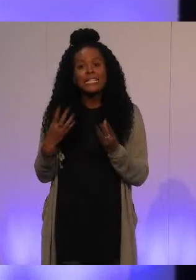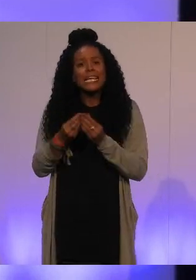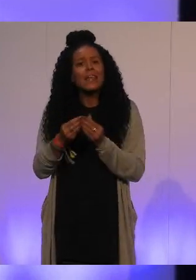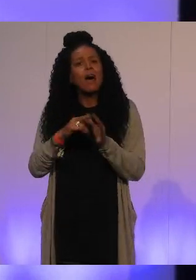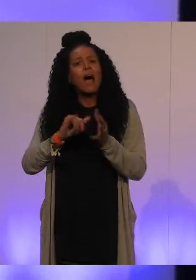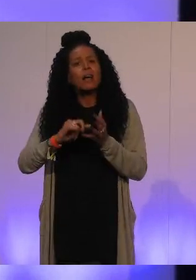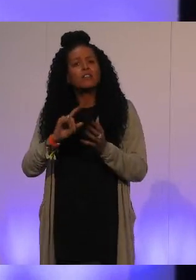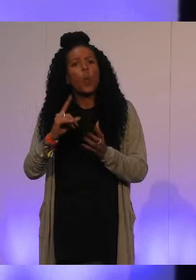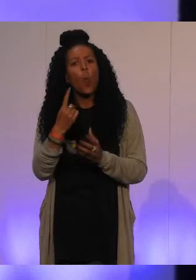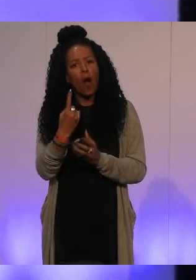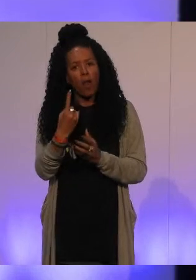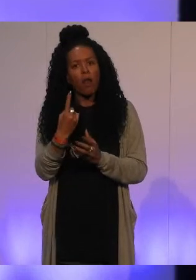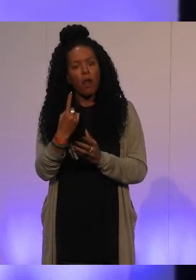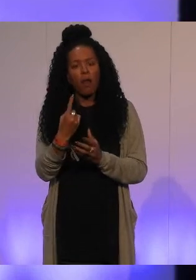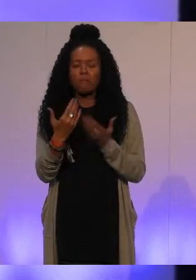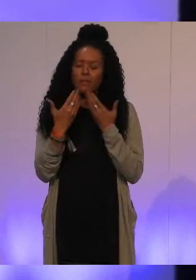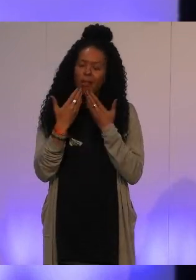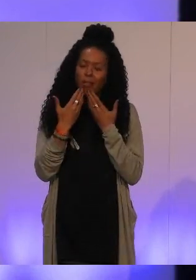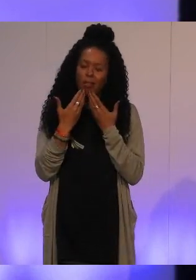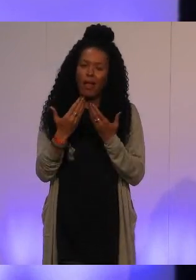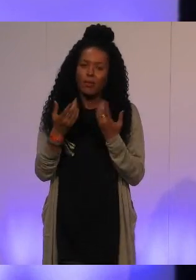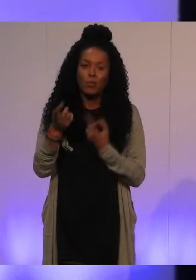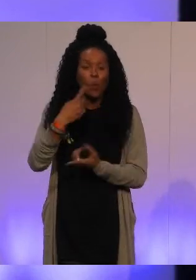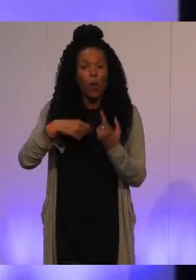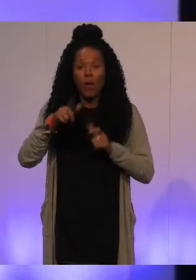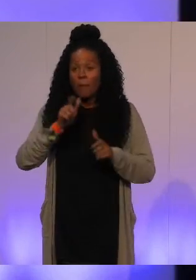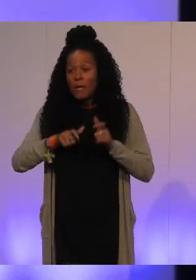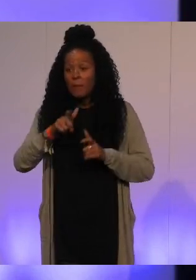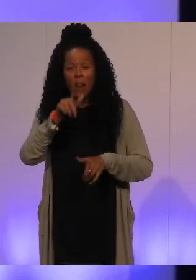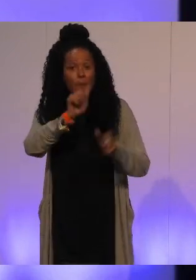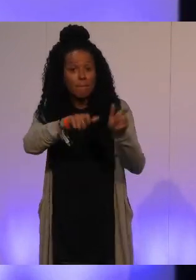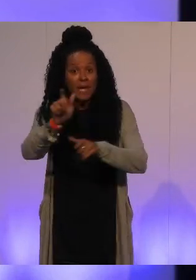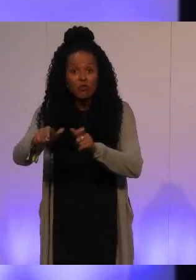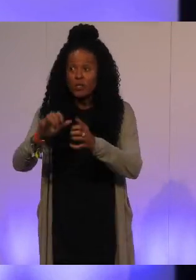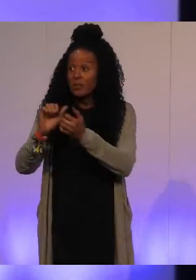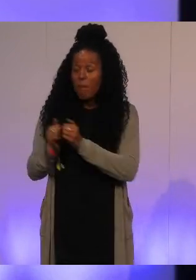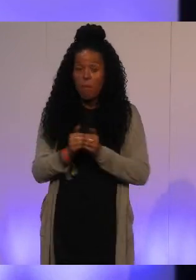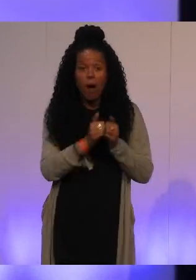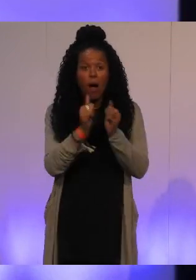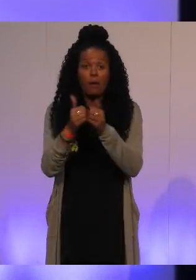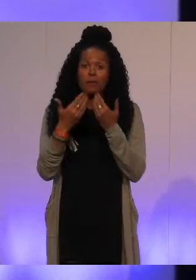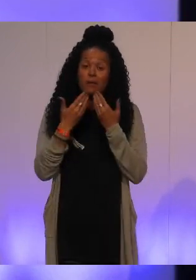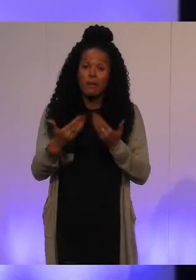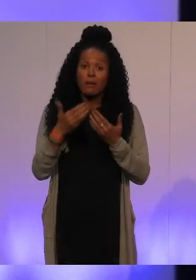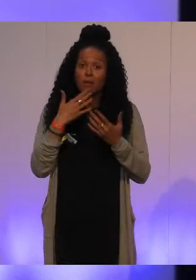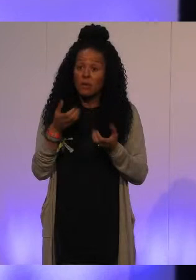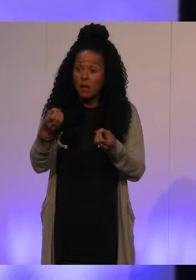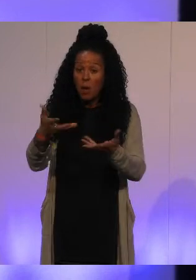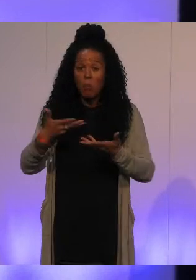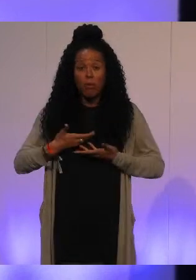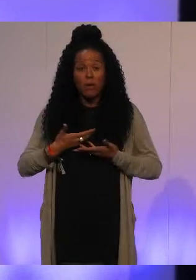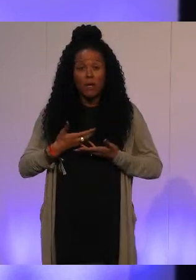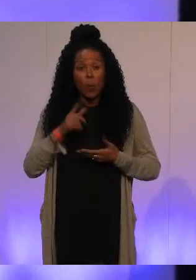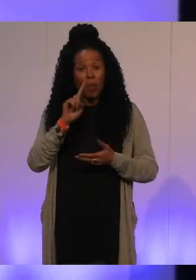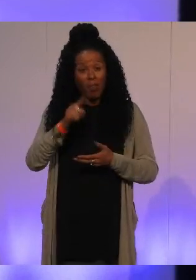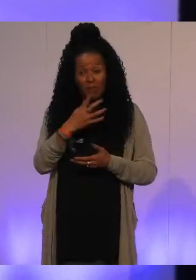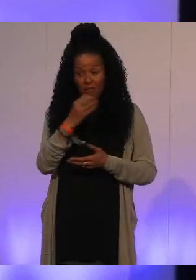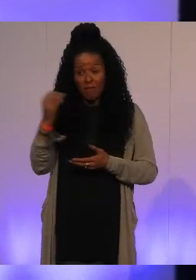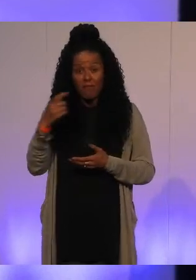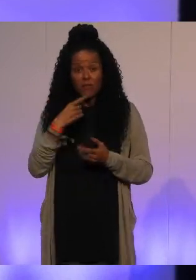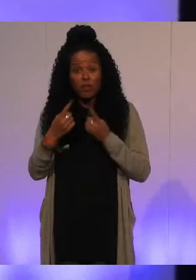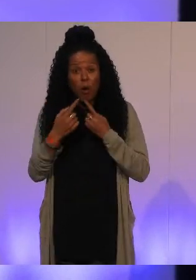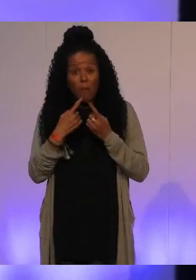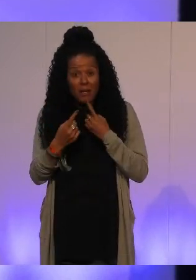One. Thank you to all our people, patients and partners who provided nearly 1,500 comments